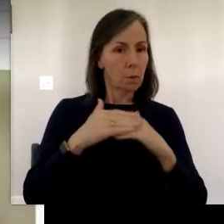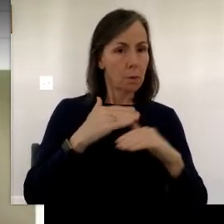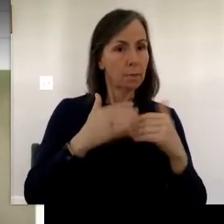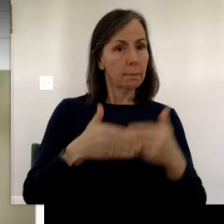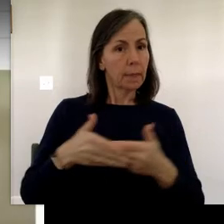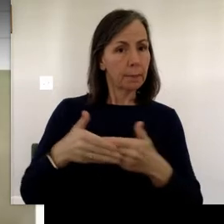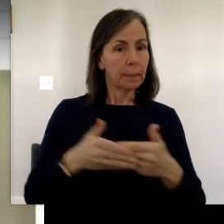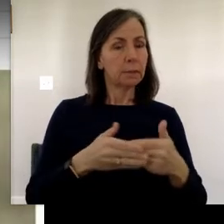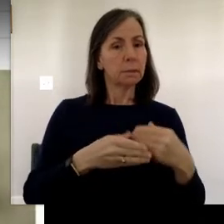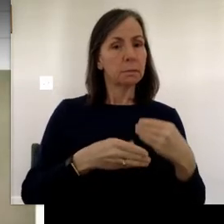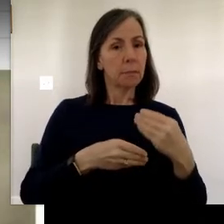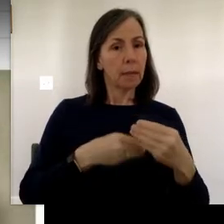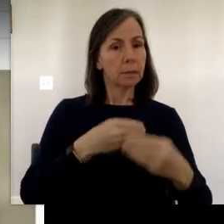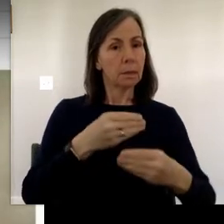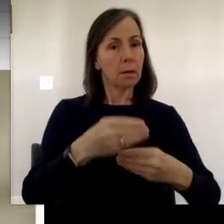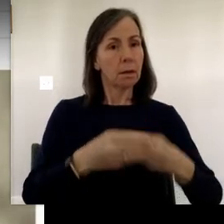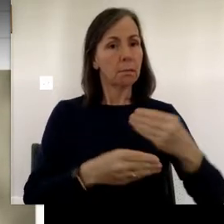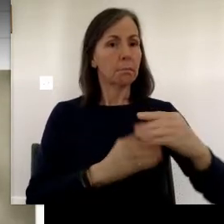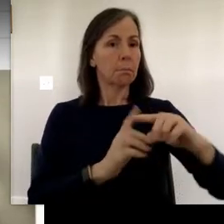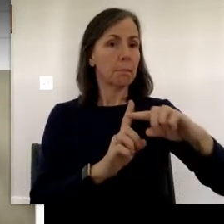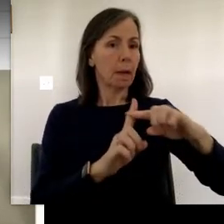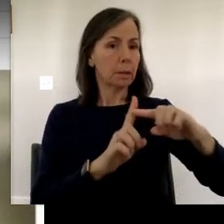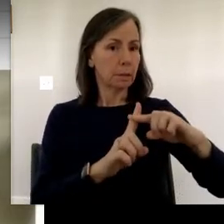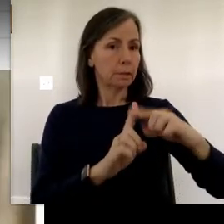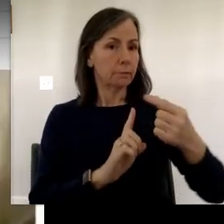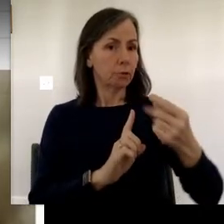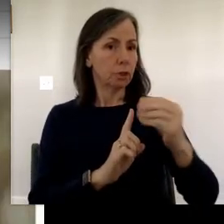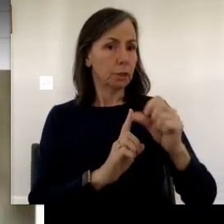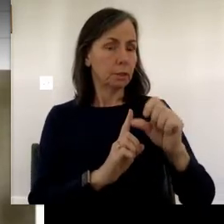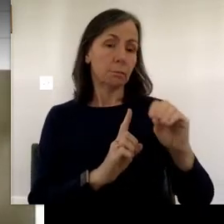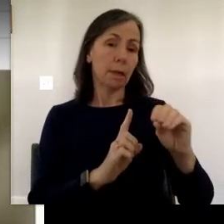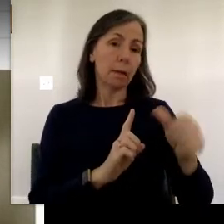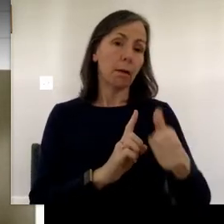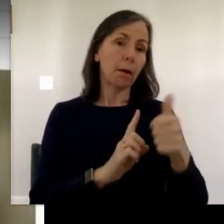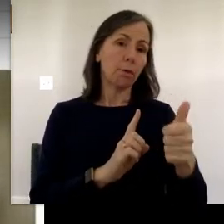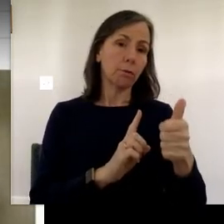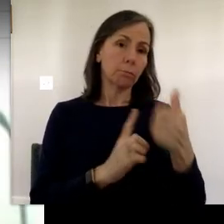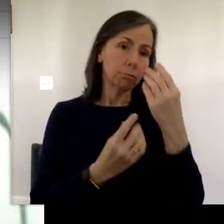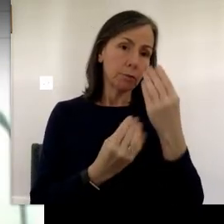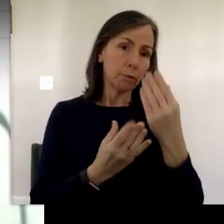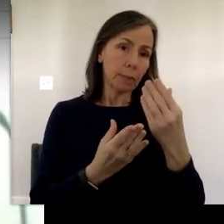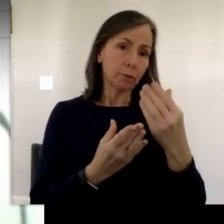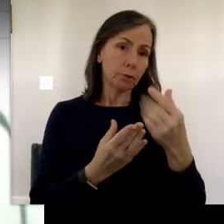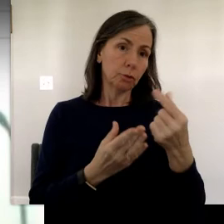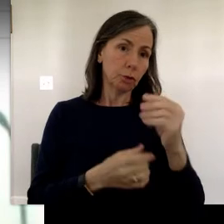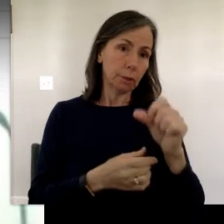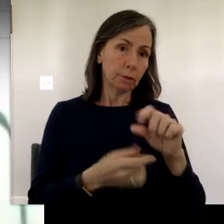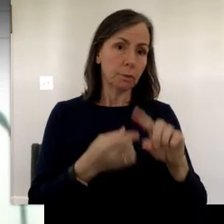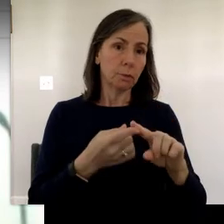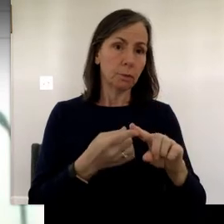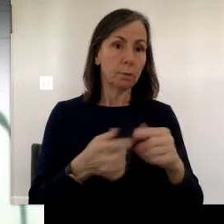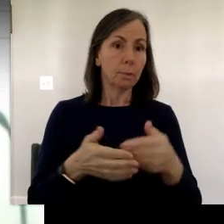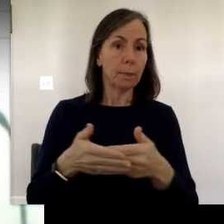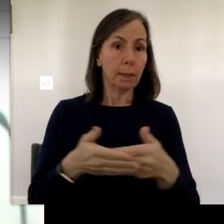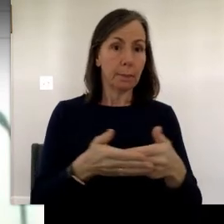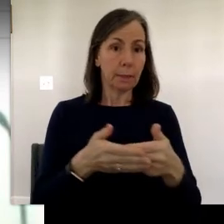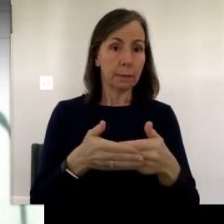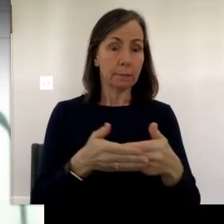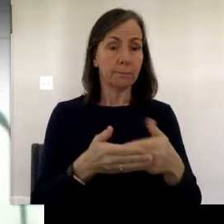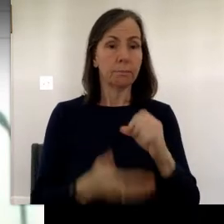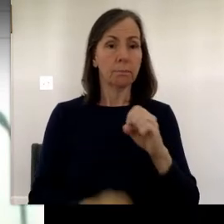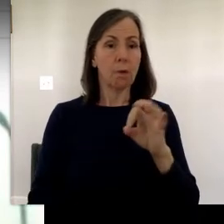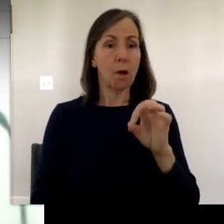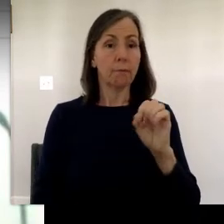advantageous as well as other genes to their offspring. In an environment with